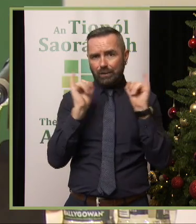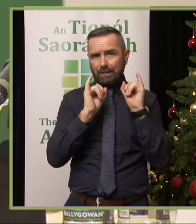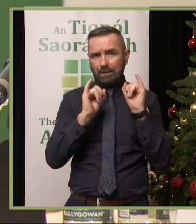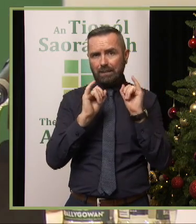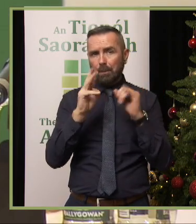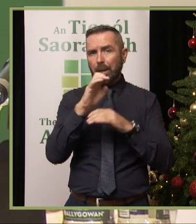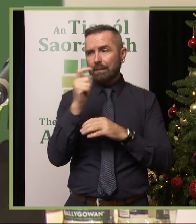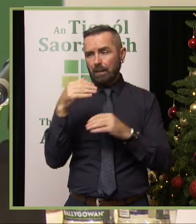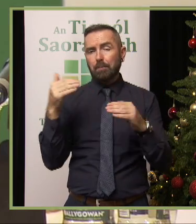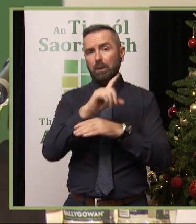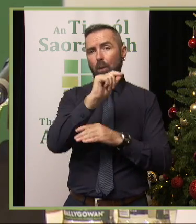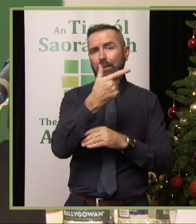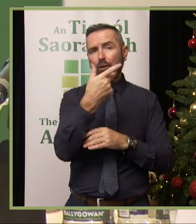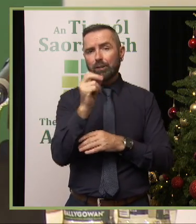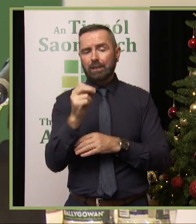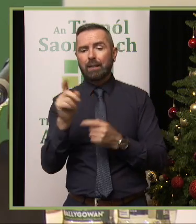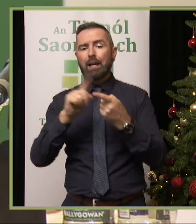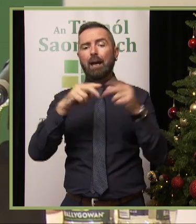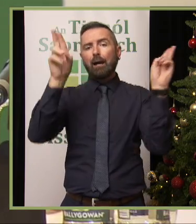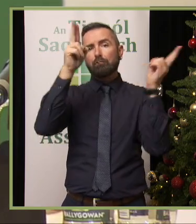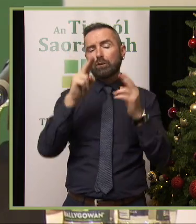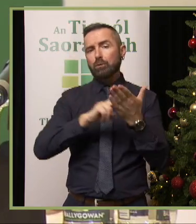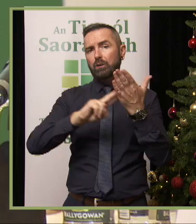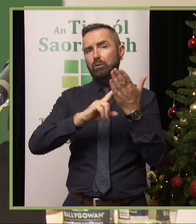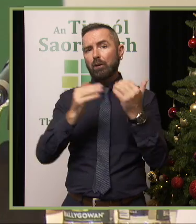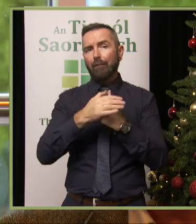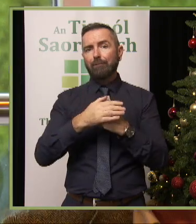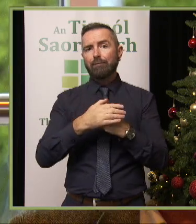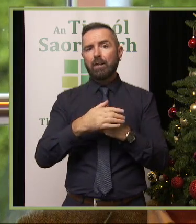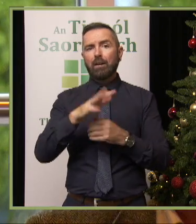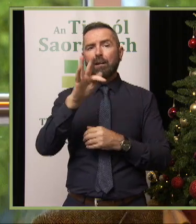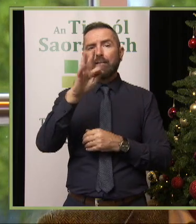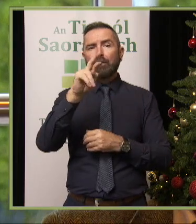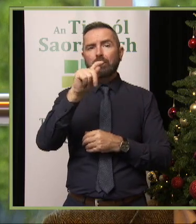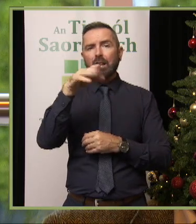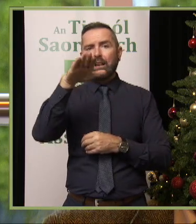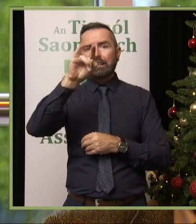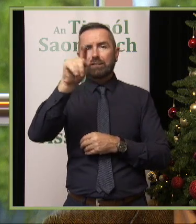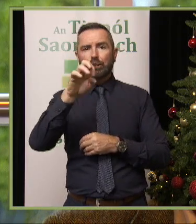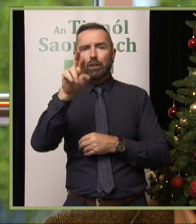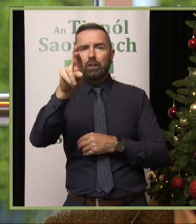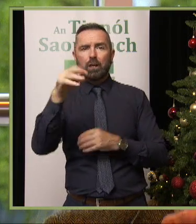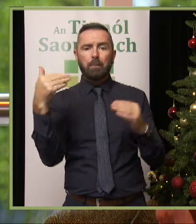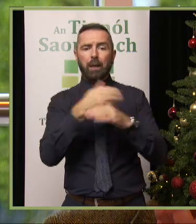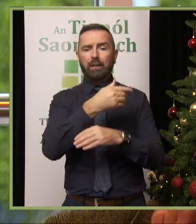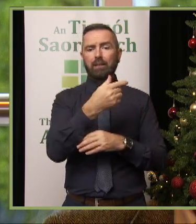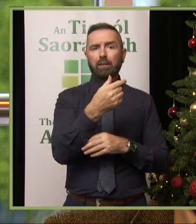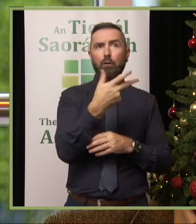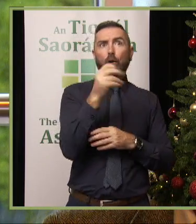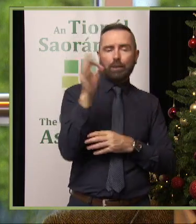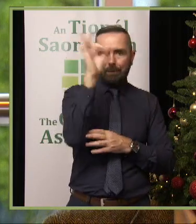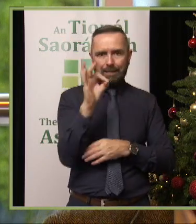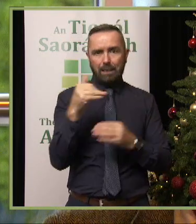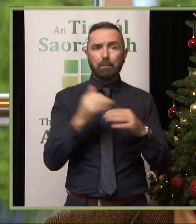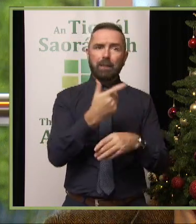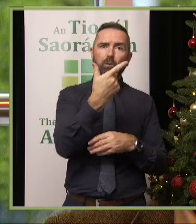And also to reduce the use of fertilizer by 20% by 2030. Oh, then